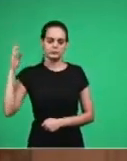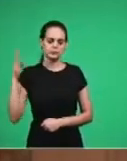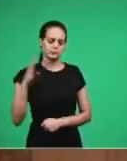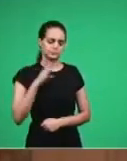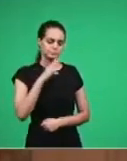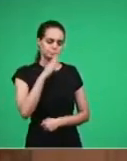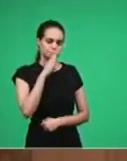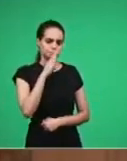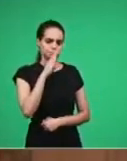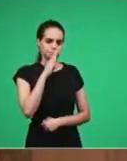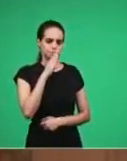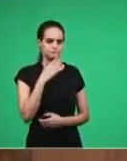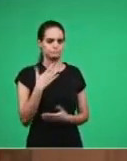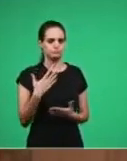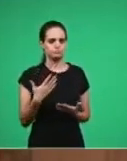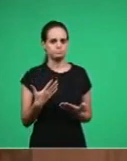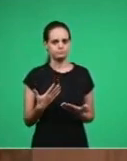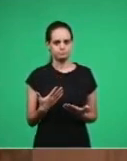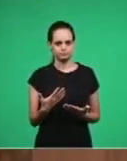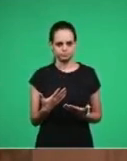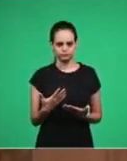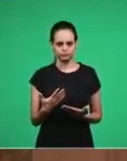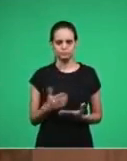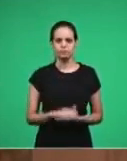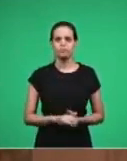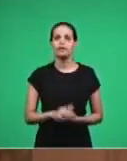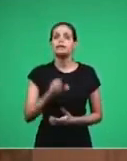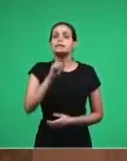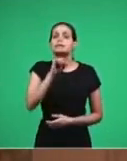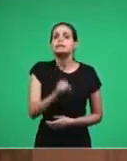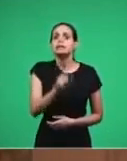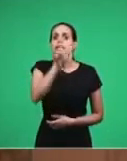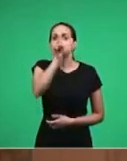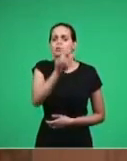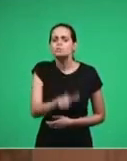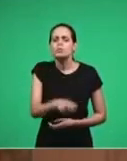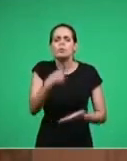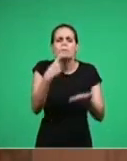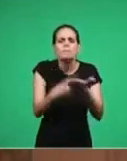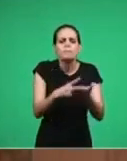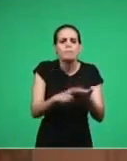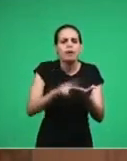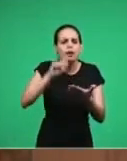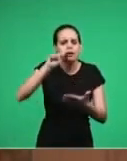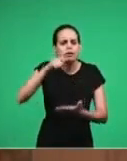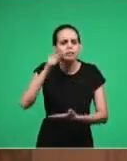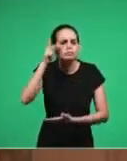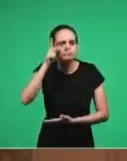go on and do what the flesh wants.